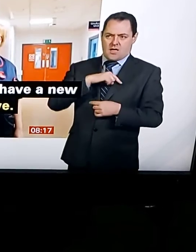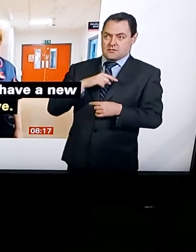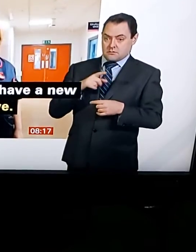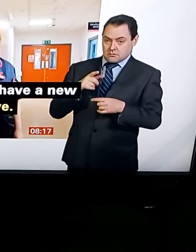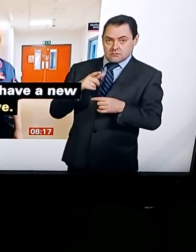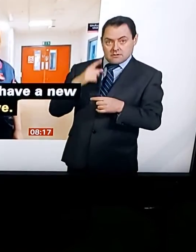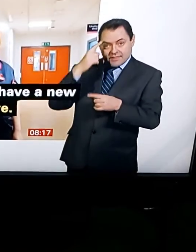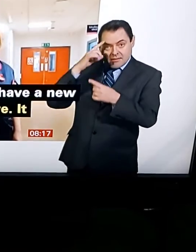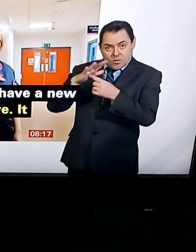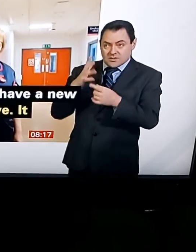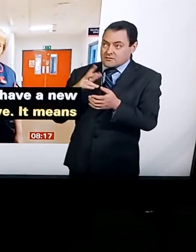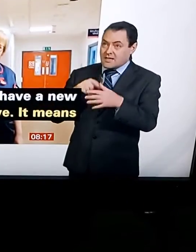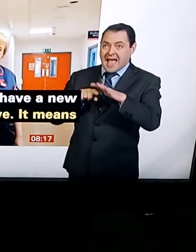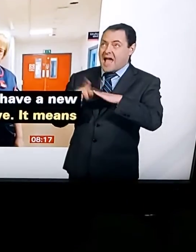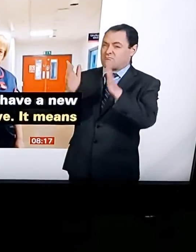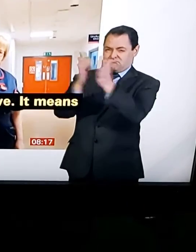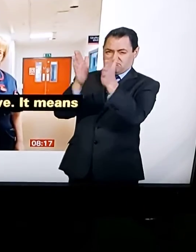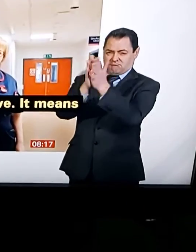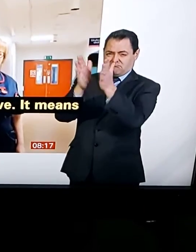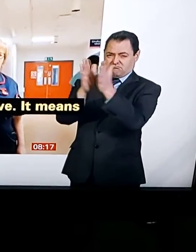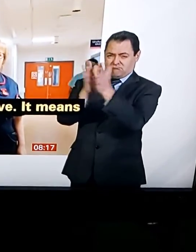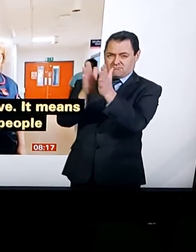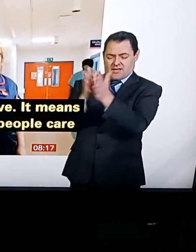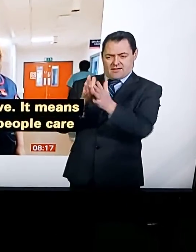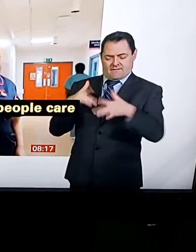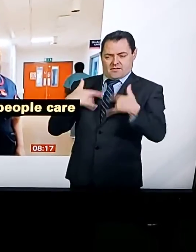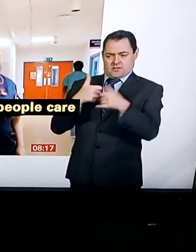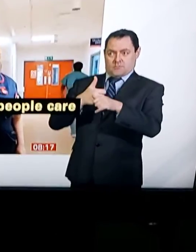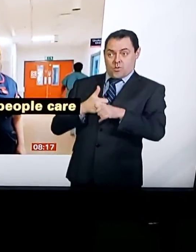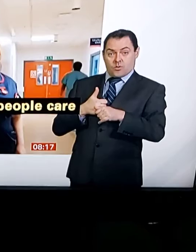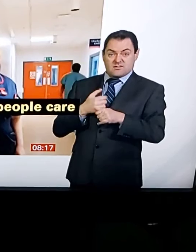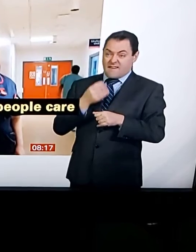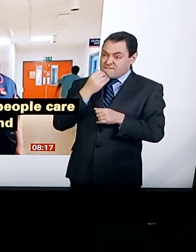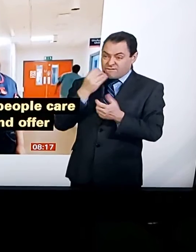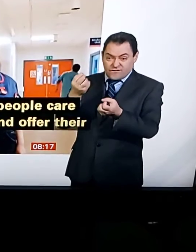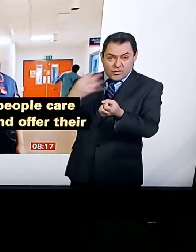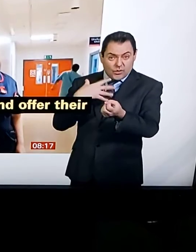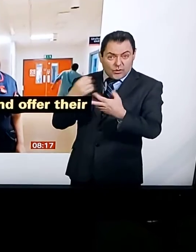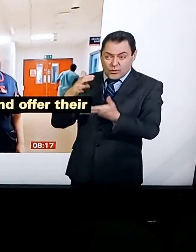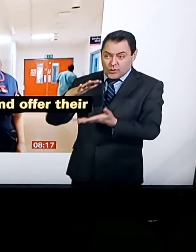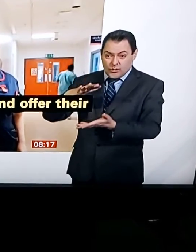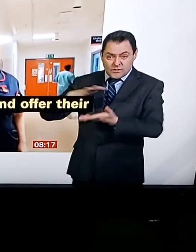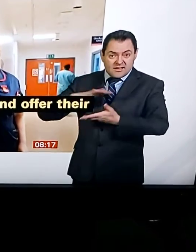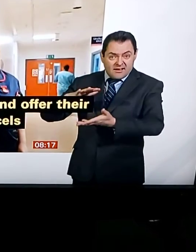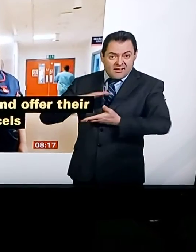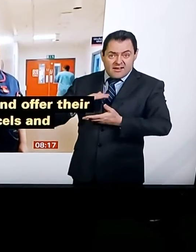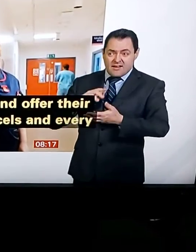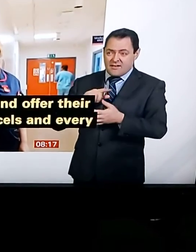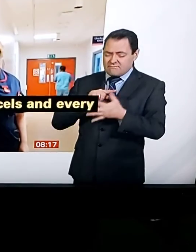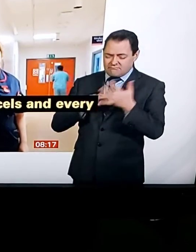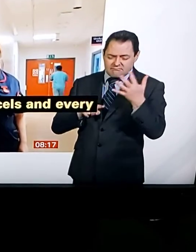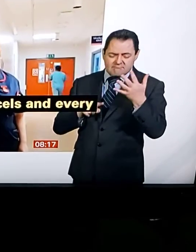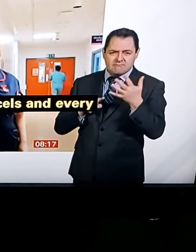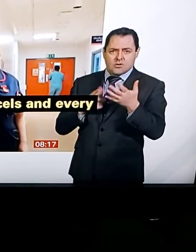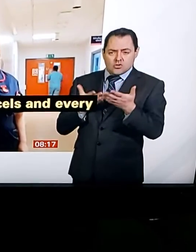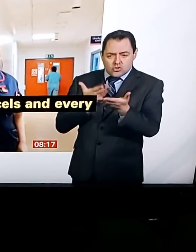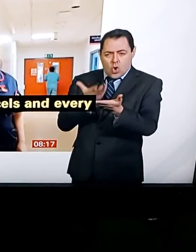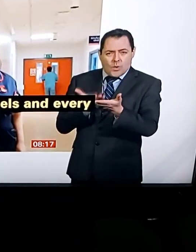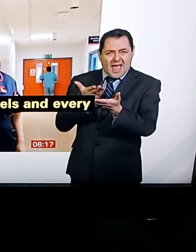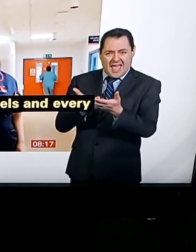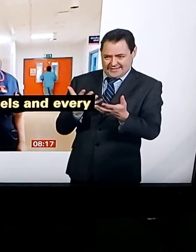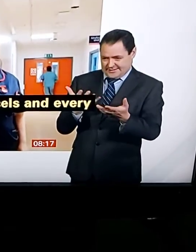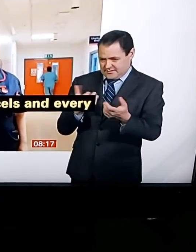to come out and clap and offer their support and food parcels and every single thing and the donations. It means so much to all